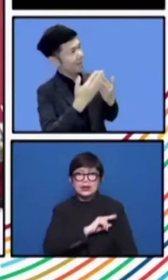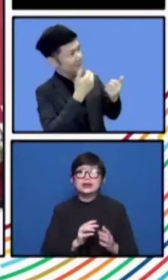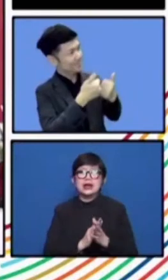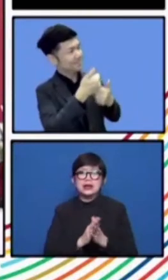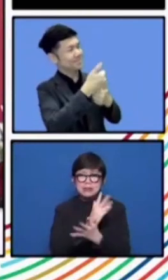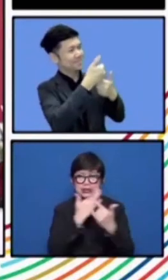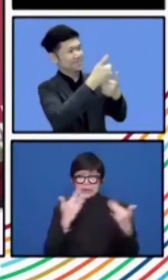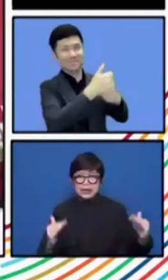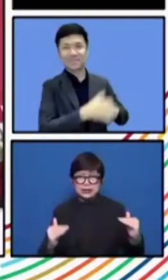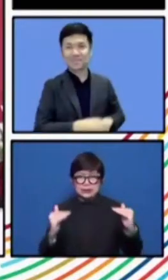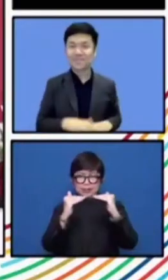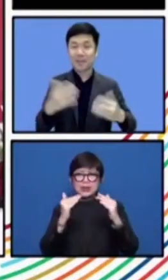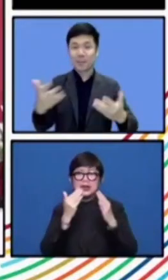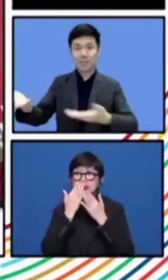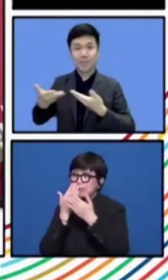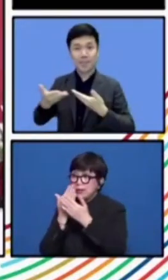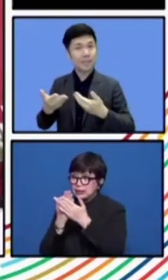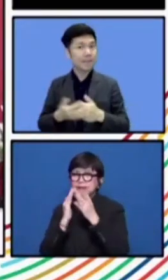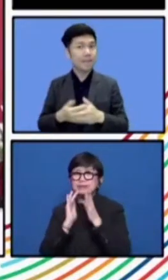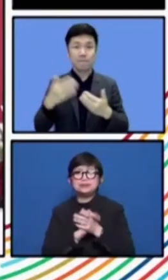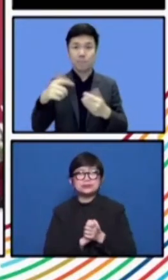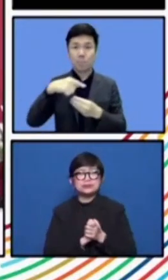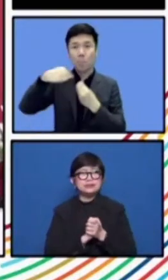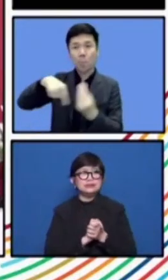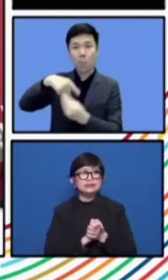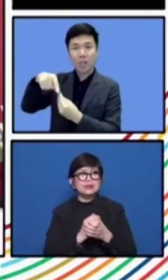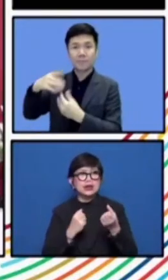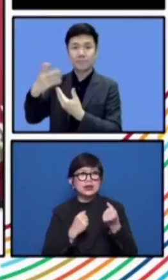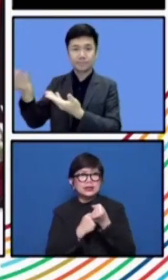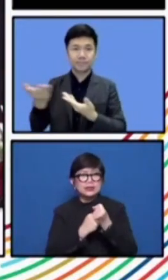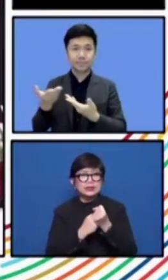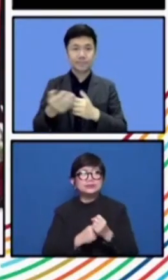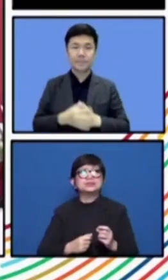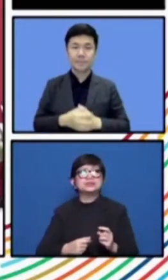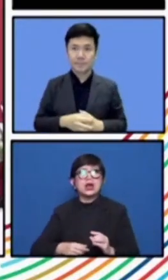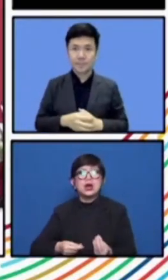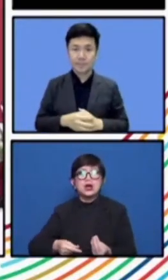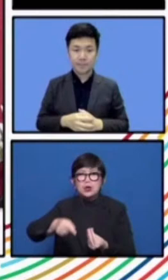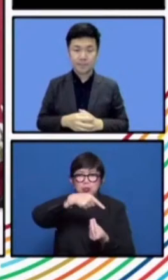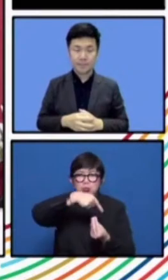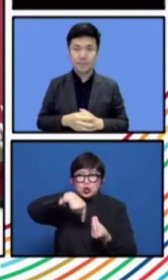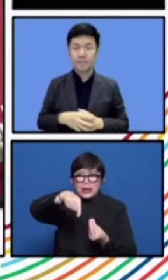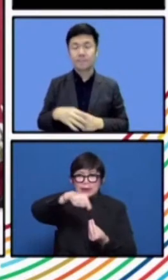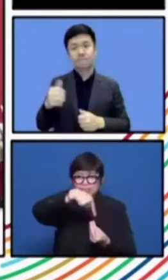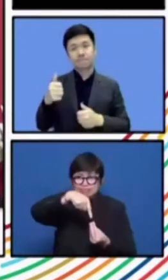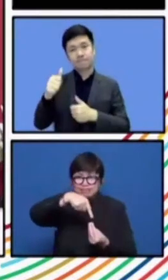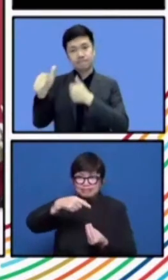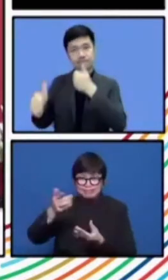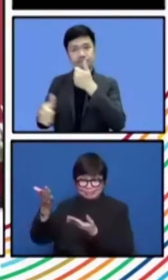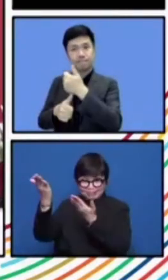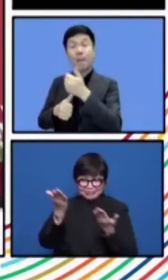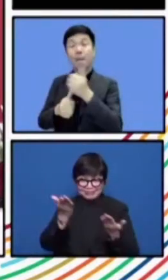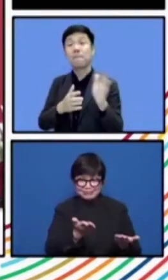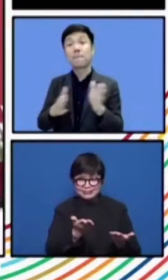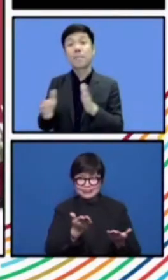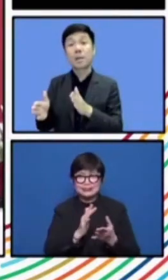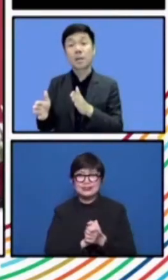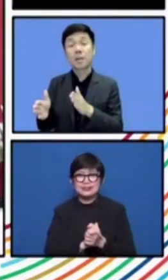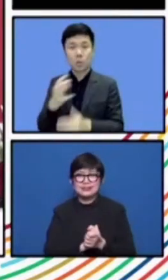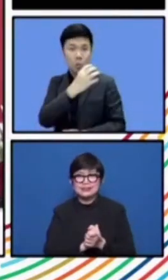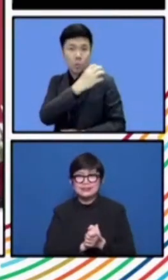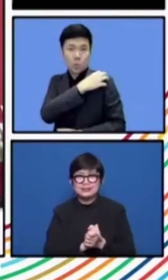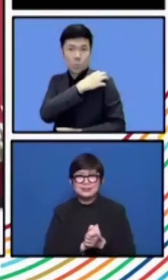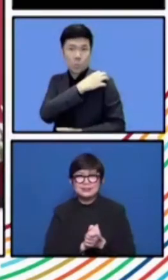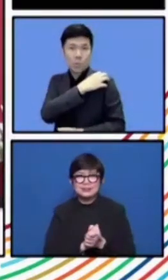now invite the delegate from Bhutan to make the interventions we have the deputy chief planning officer from gross